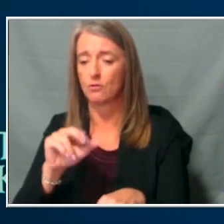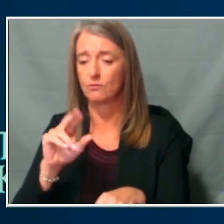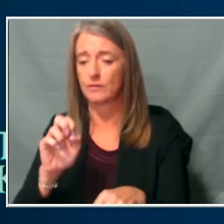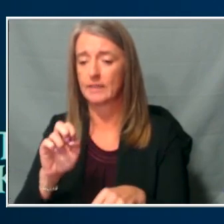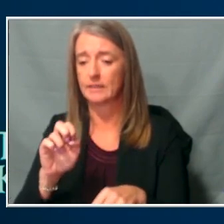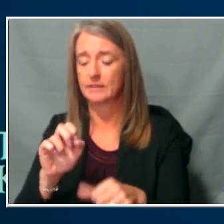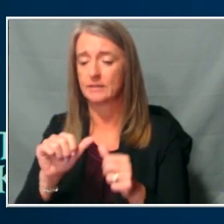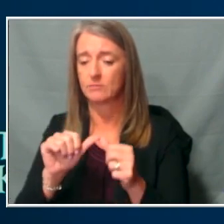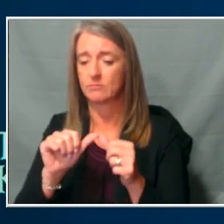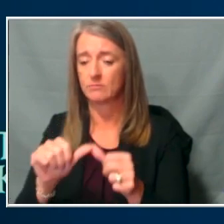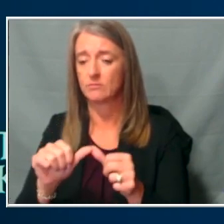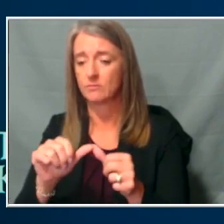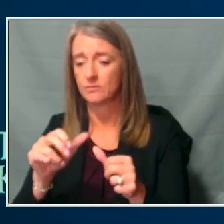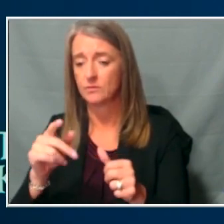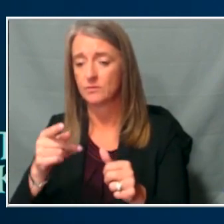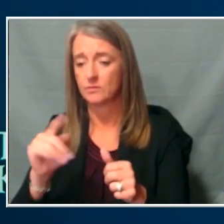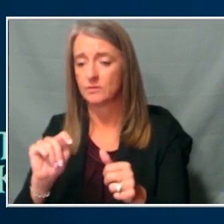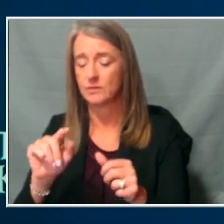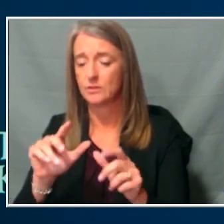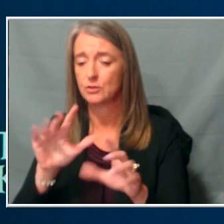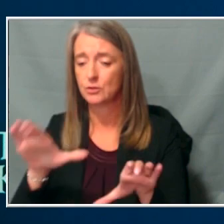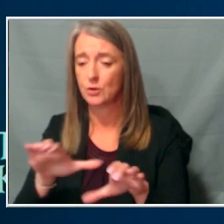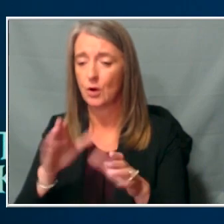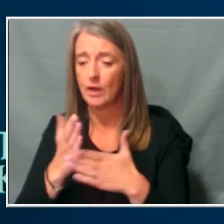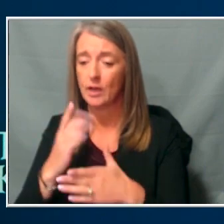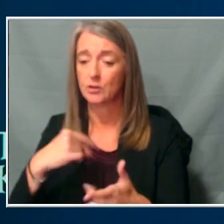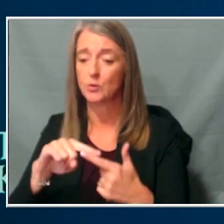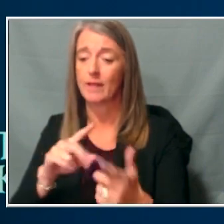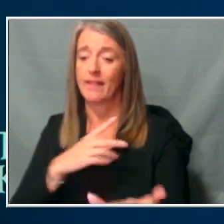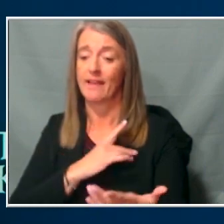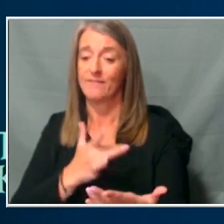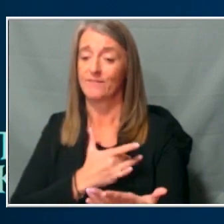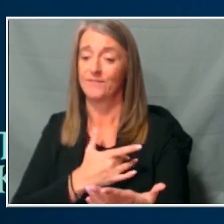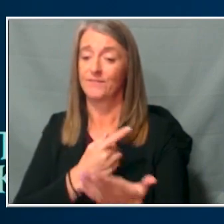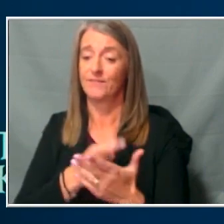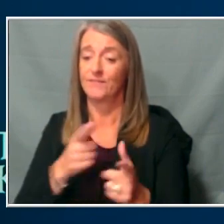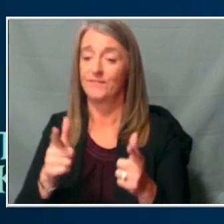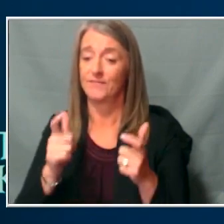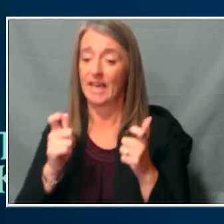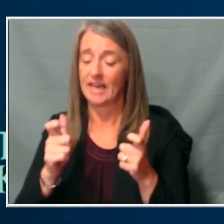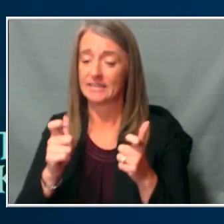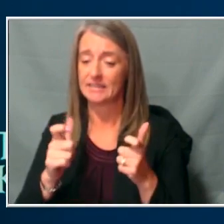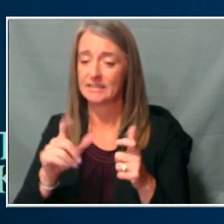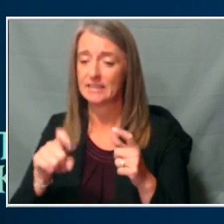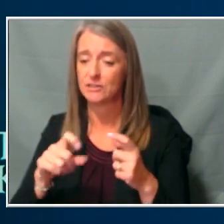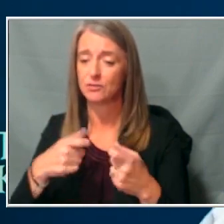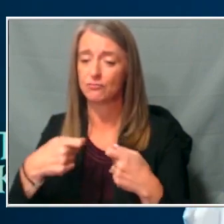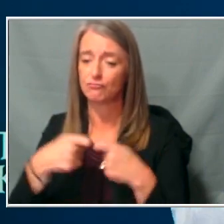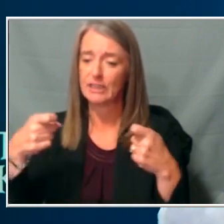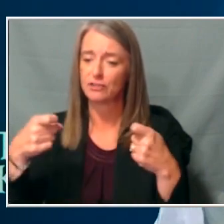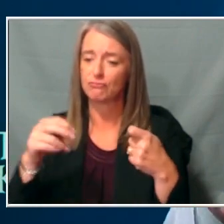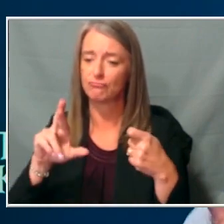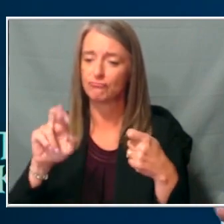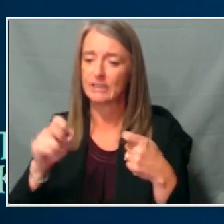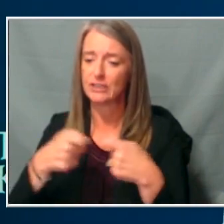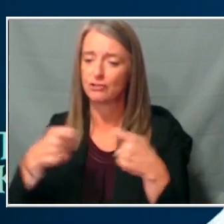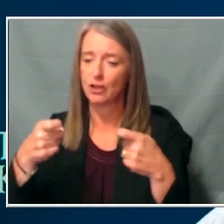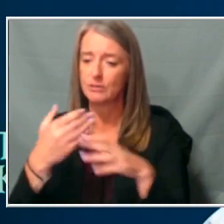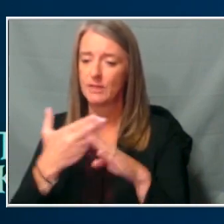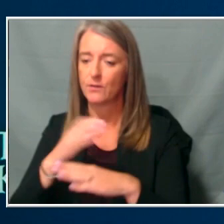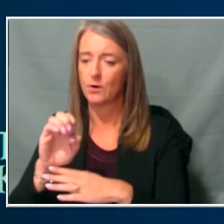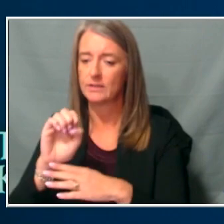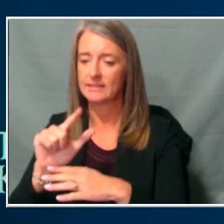okay. It's actually when the heart rates are fast, the heart needs to recharge and have enough time to recharge before the cells